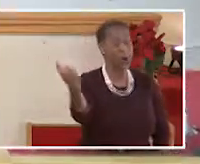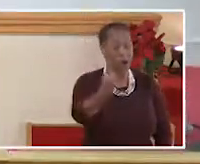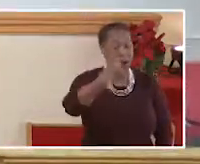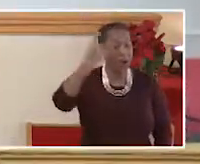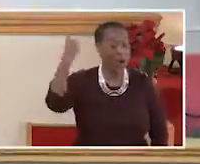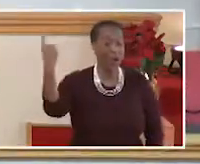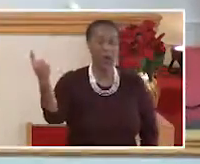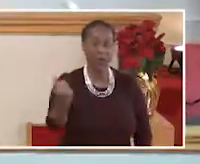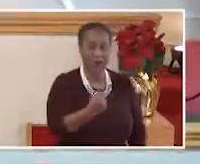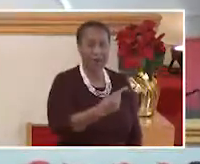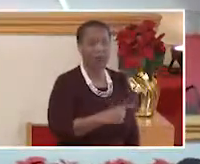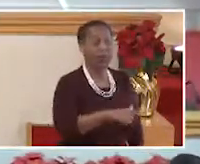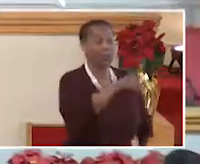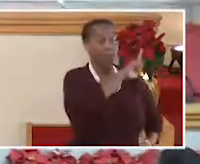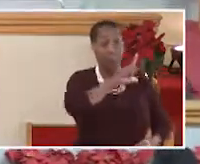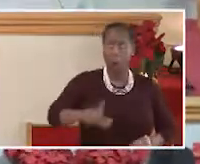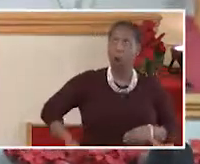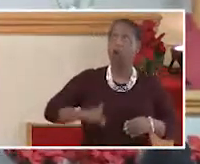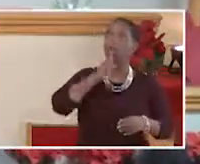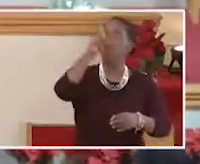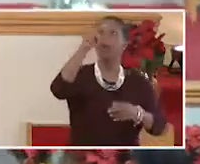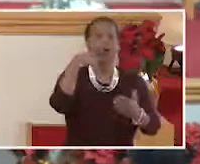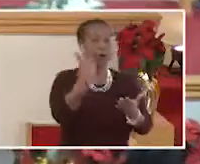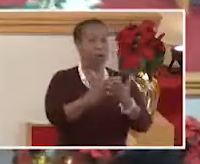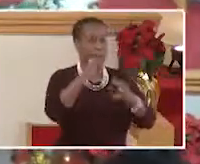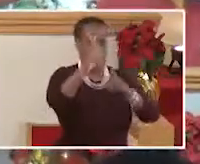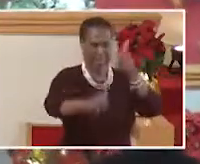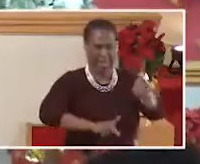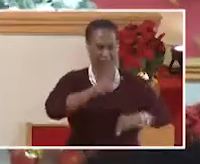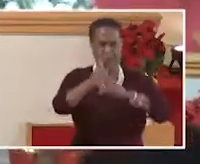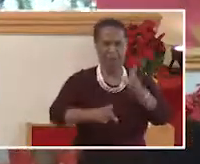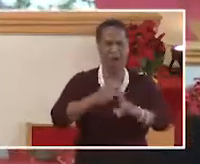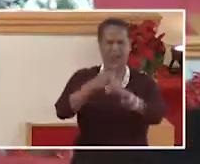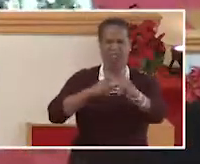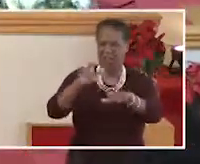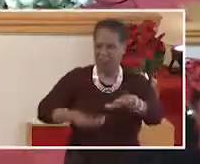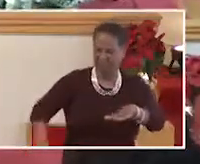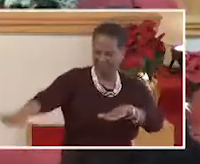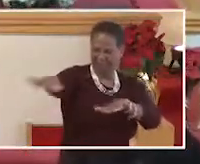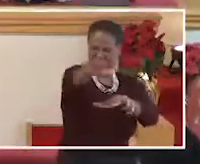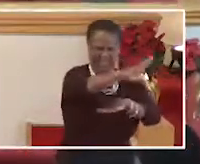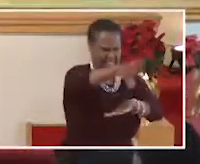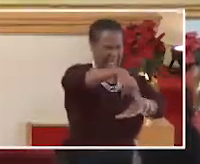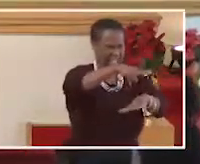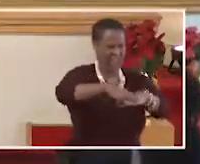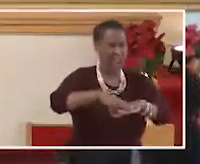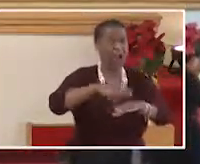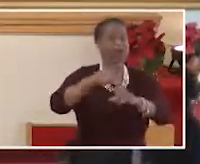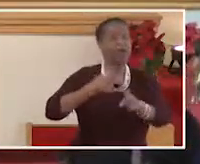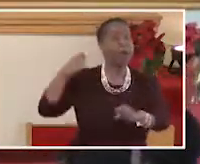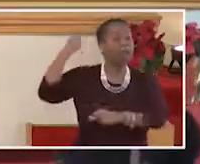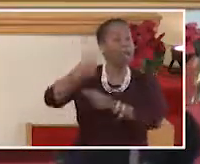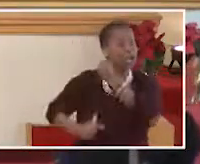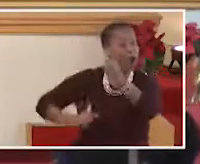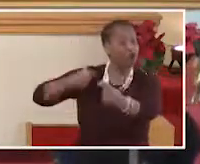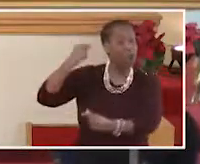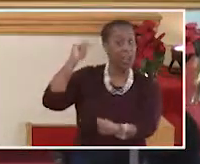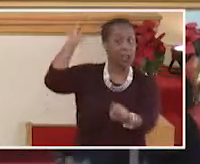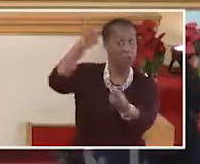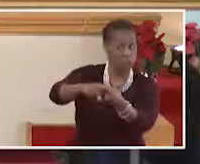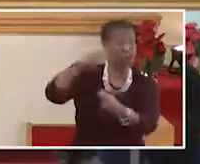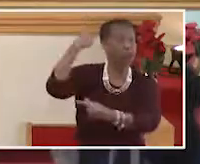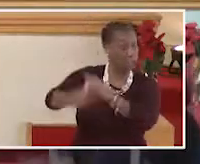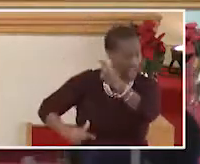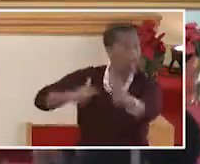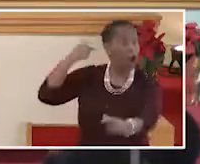Hear me up. People from every nation say, people from every nation and tongue. From